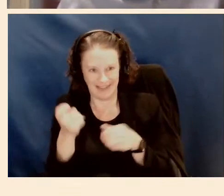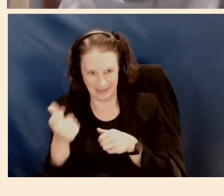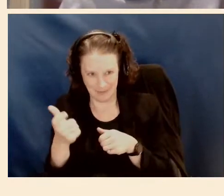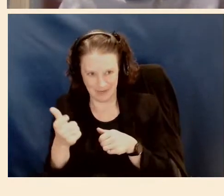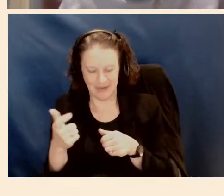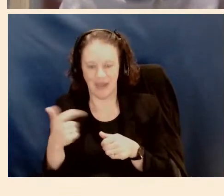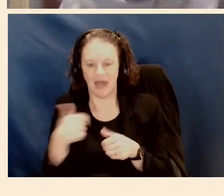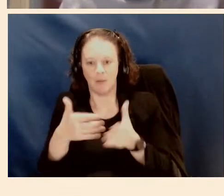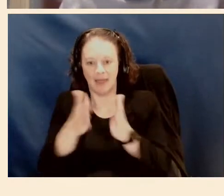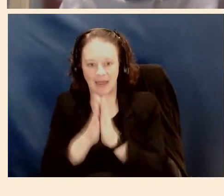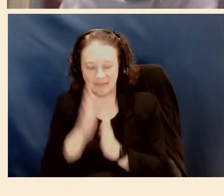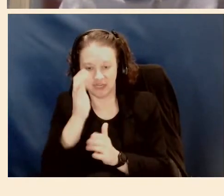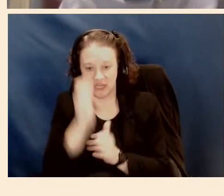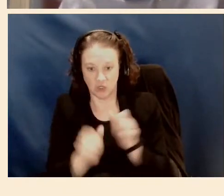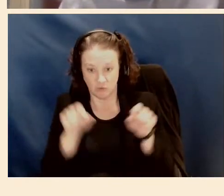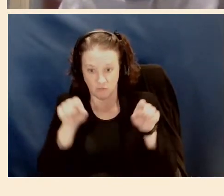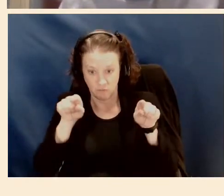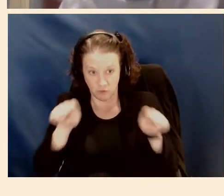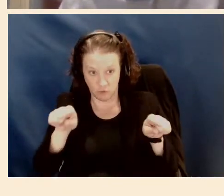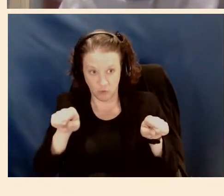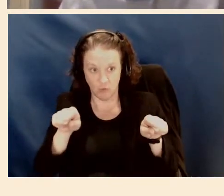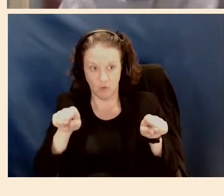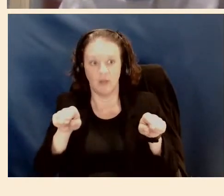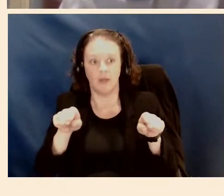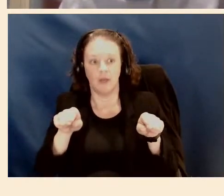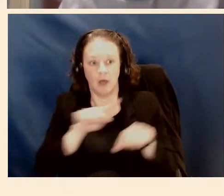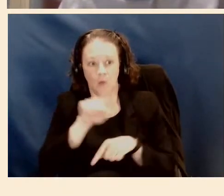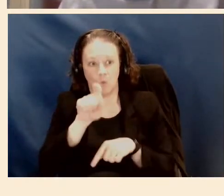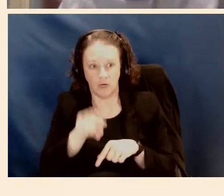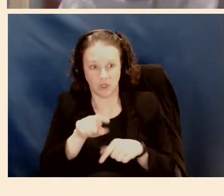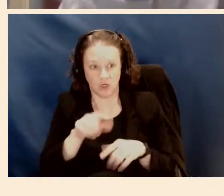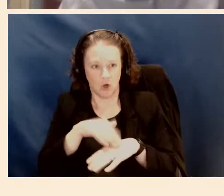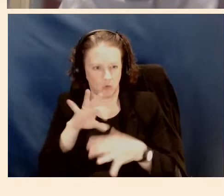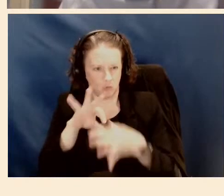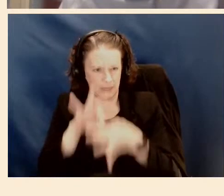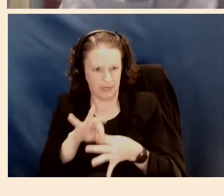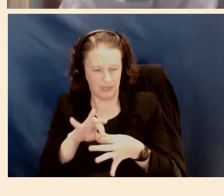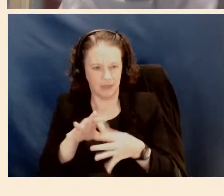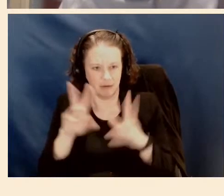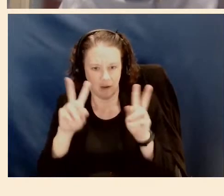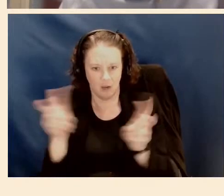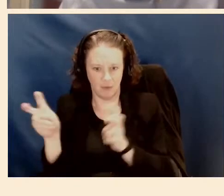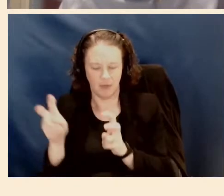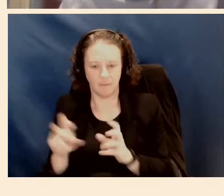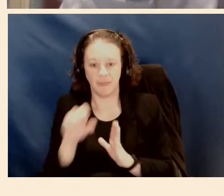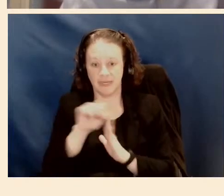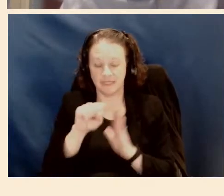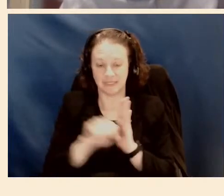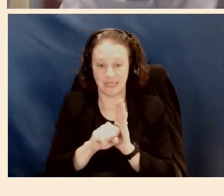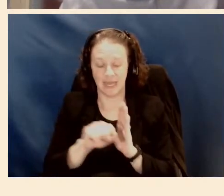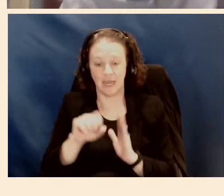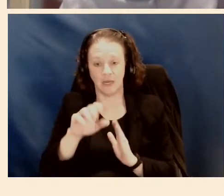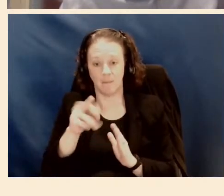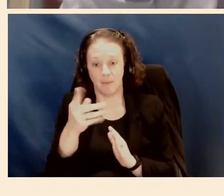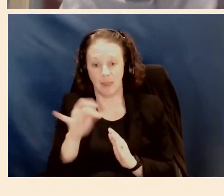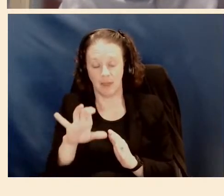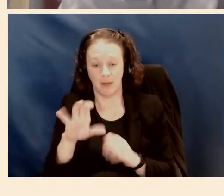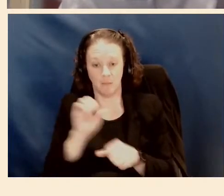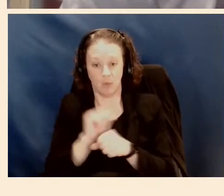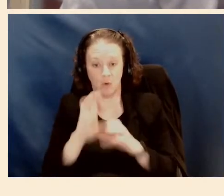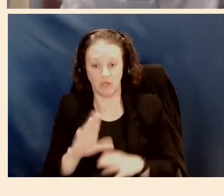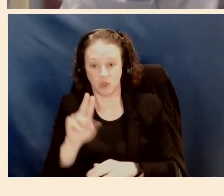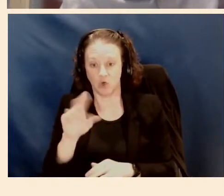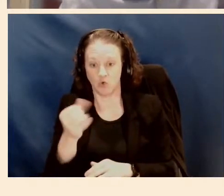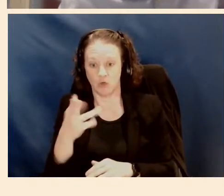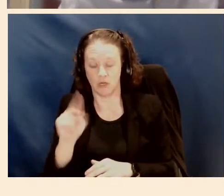related topic. I'm going to start with you, Senator Fagan. Our state public employees unions have been pretty upfront about wanting to